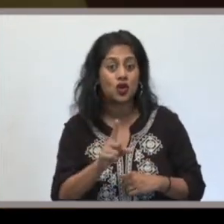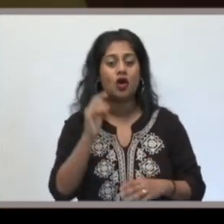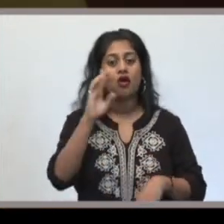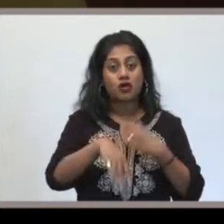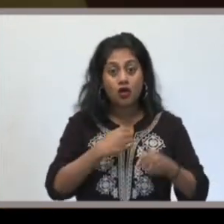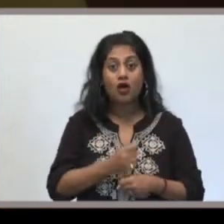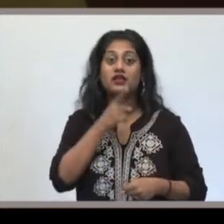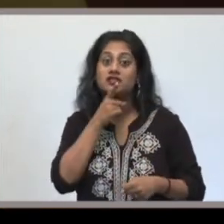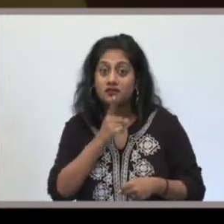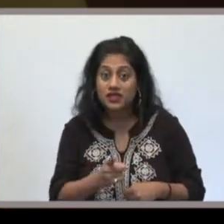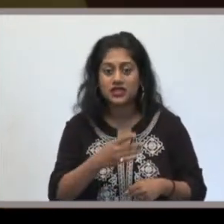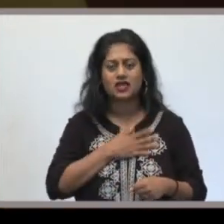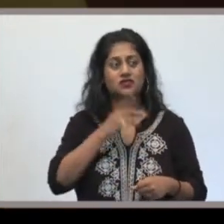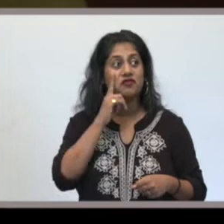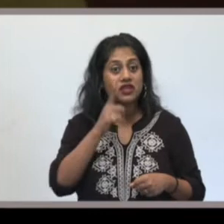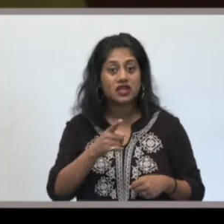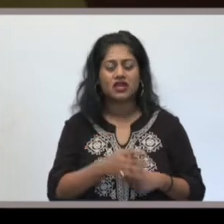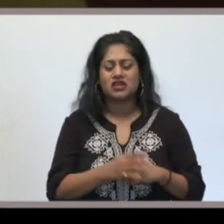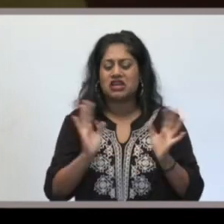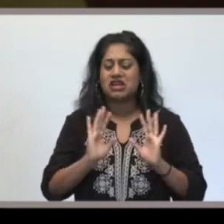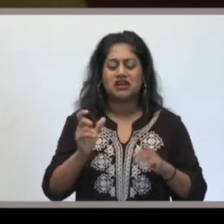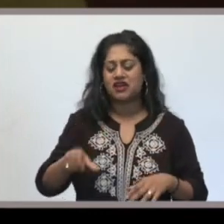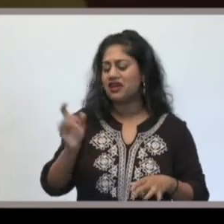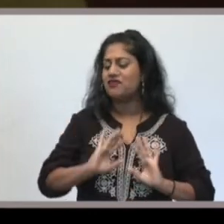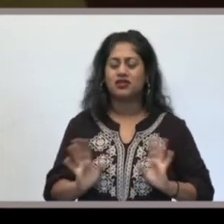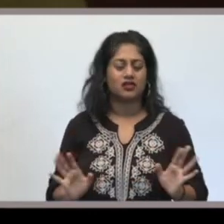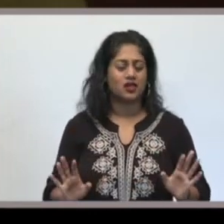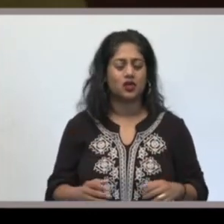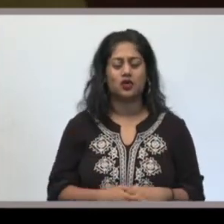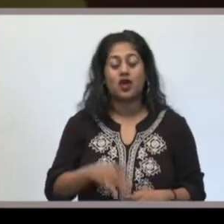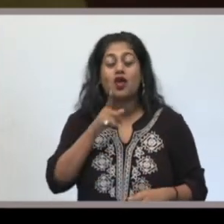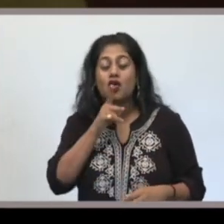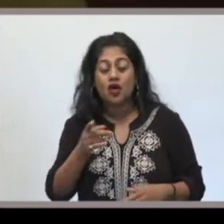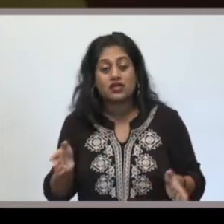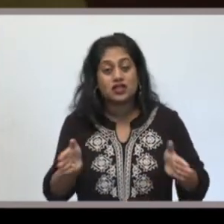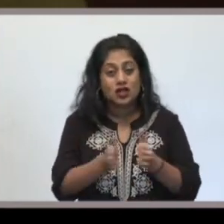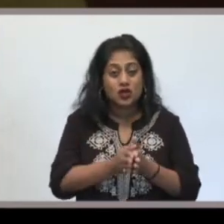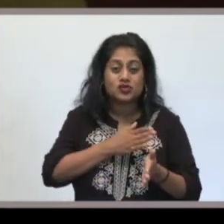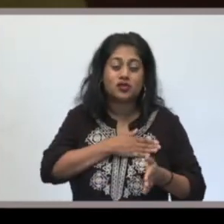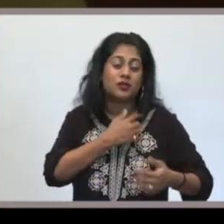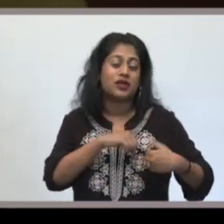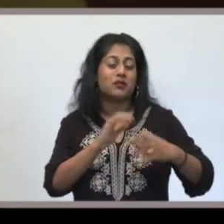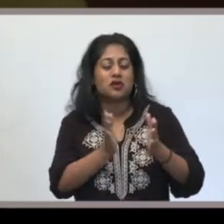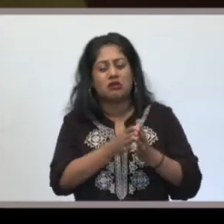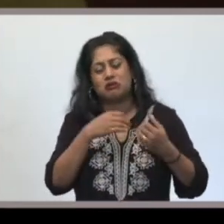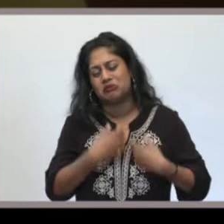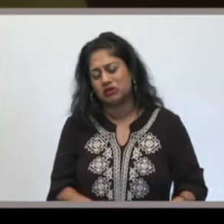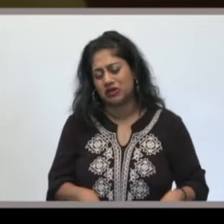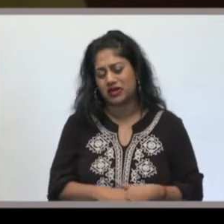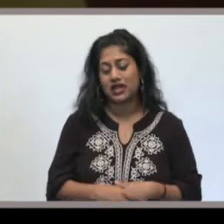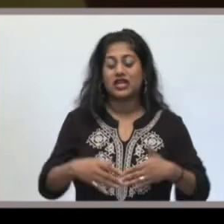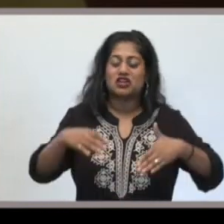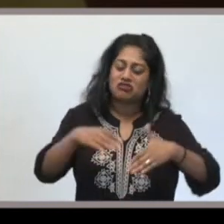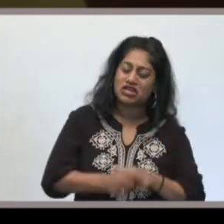Look at Psalm 34:18. Psalm 34:18. "The Lord is close to the brokenhearted. He rescues